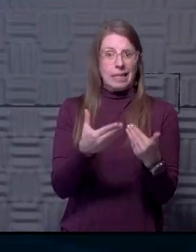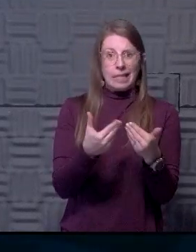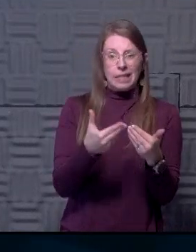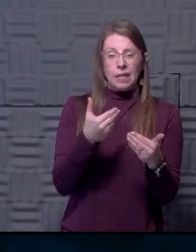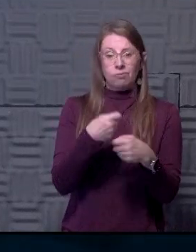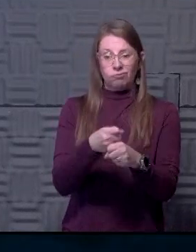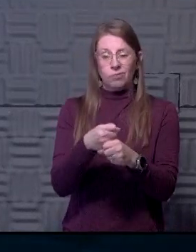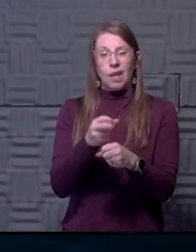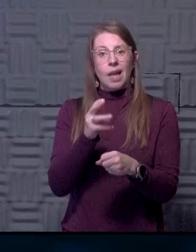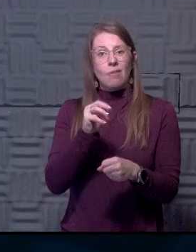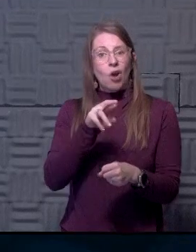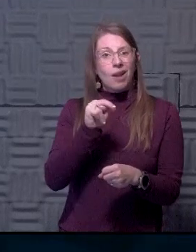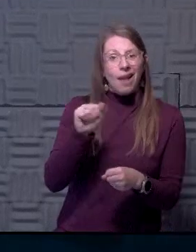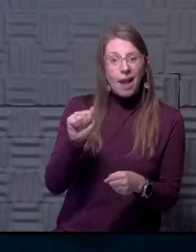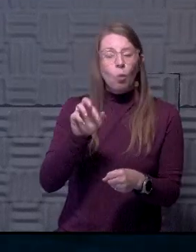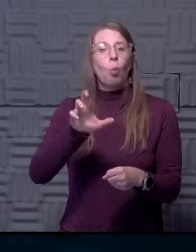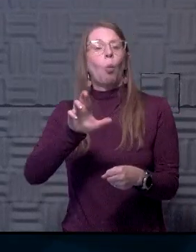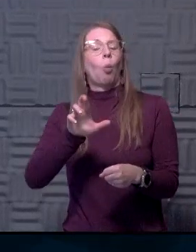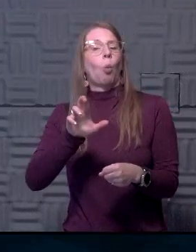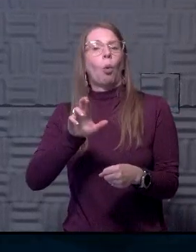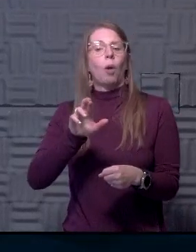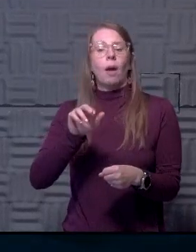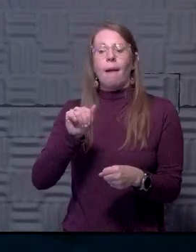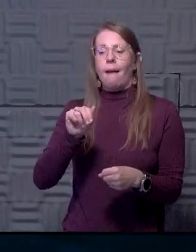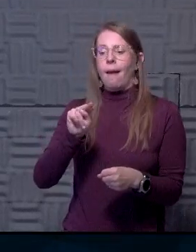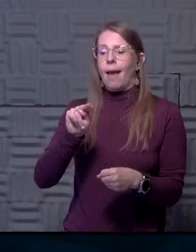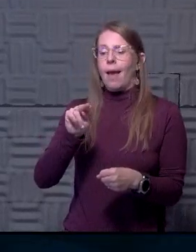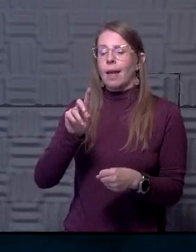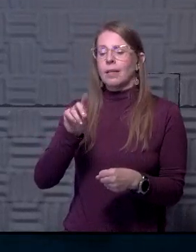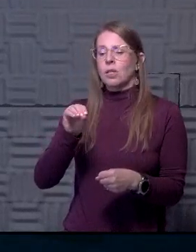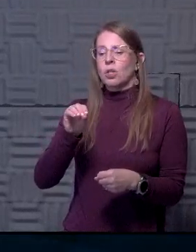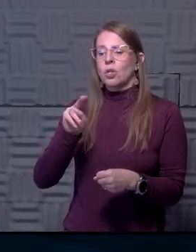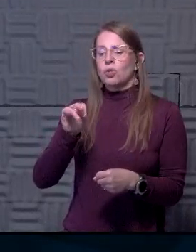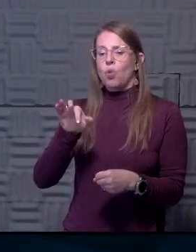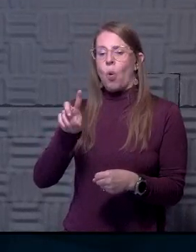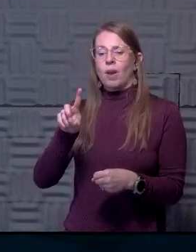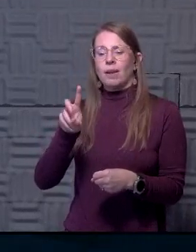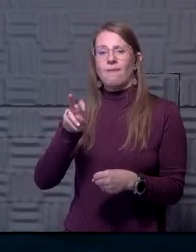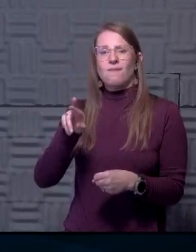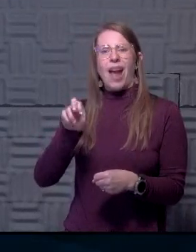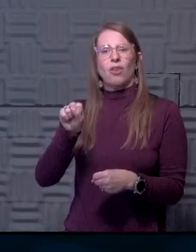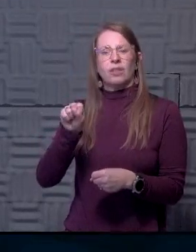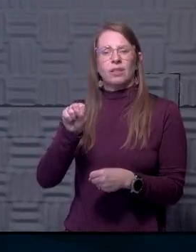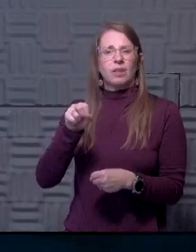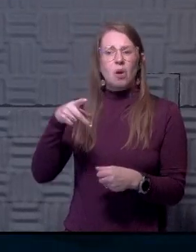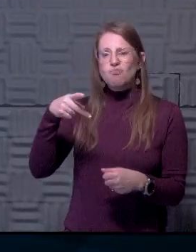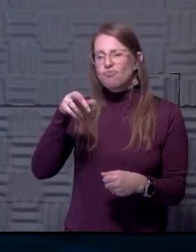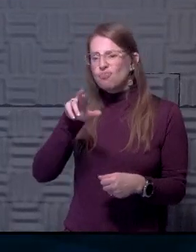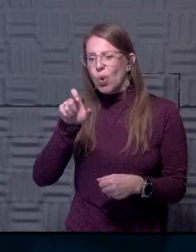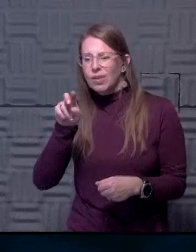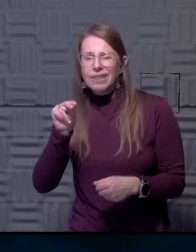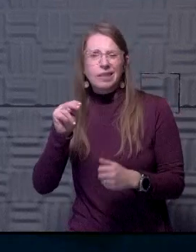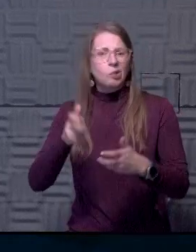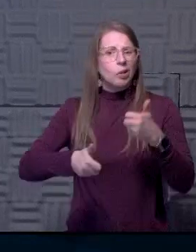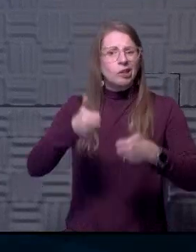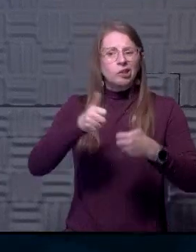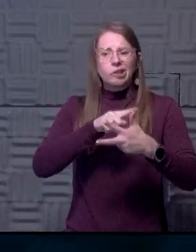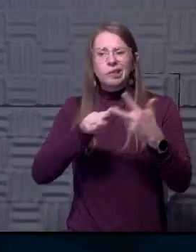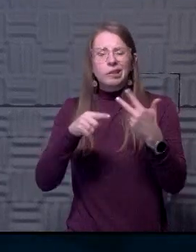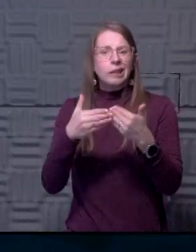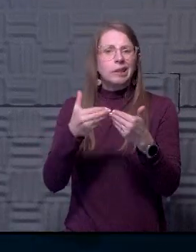to produce a messenger RNA or an adenovirus vector or a protein? What's going to be able to pump out the most vaccines